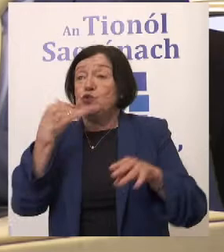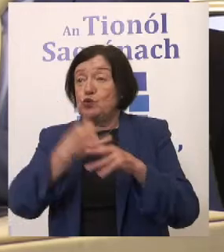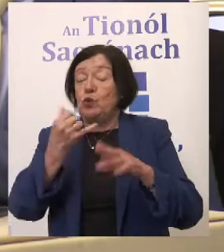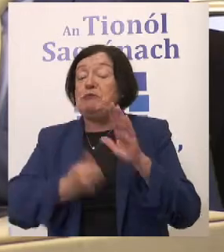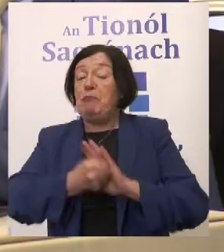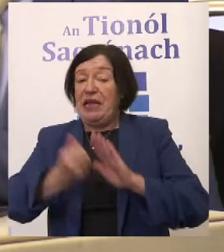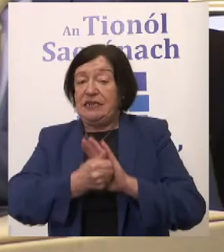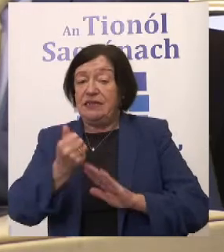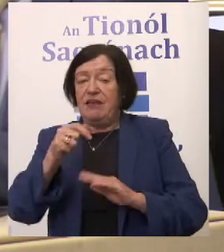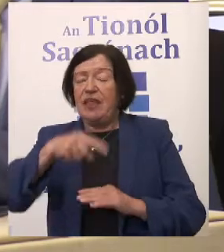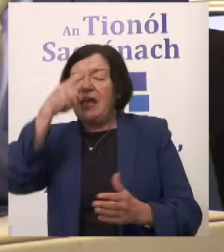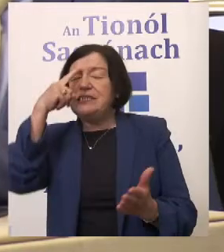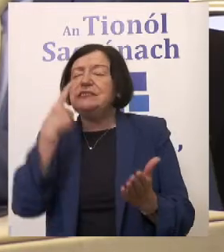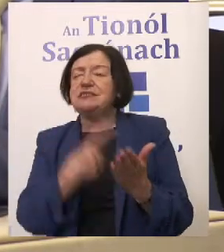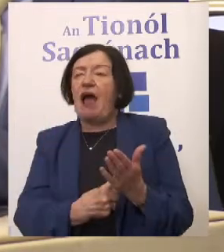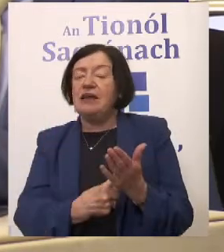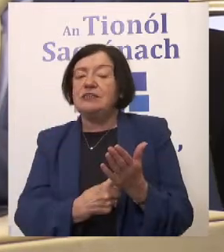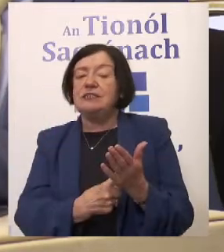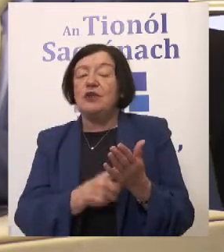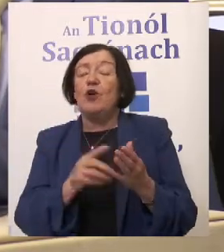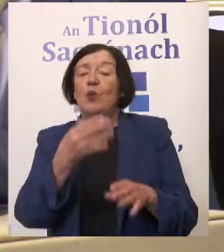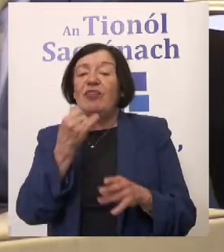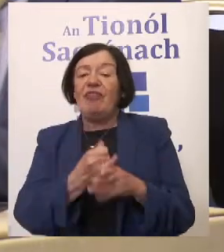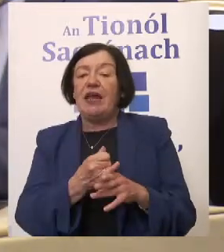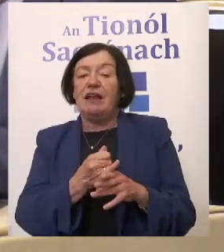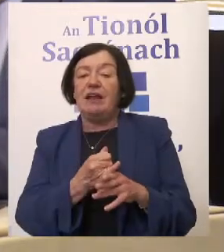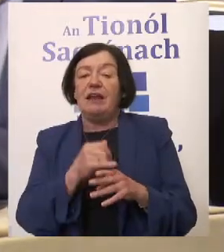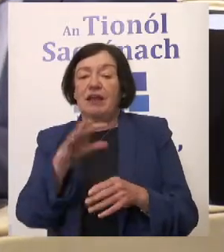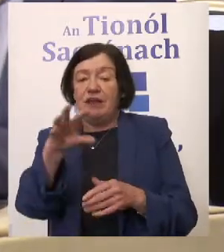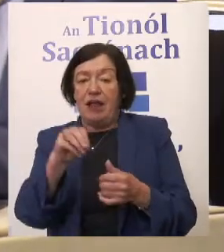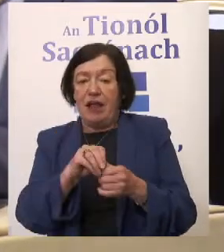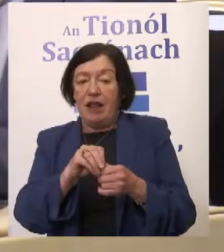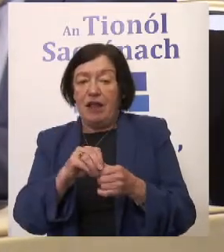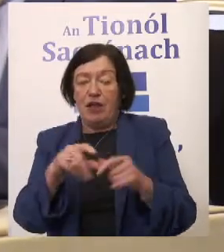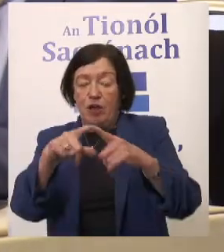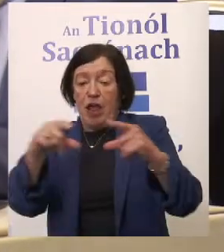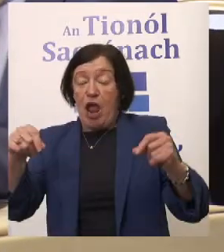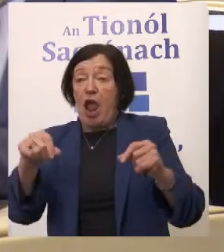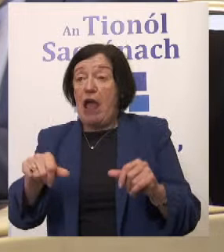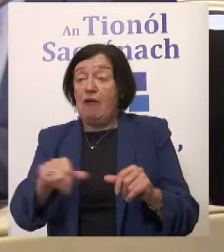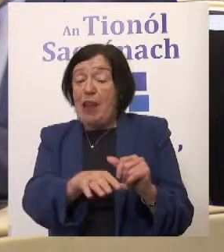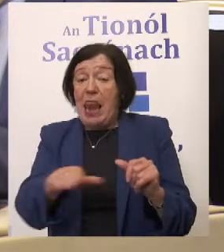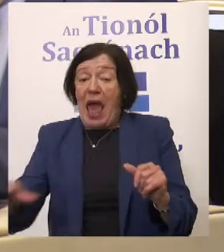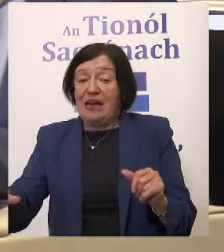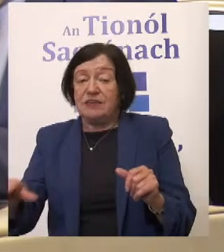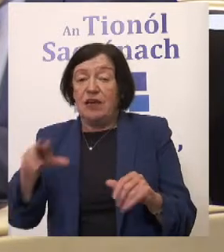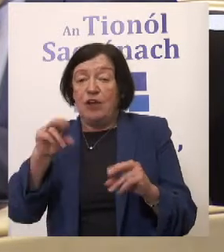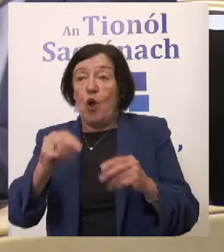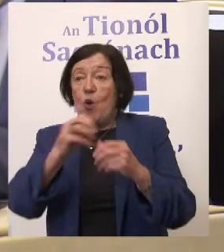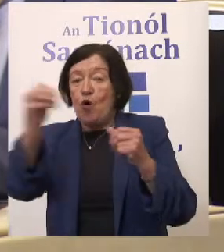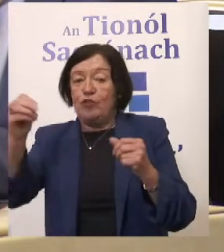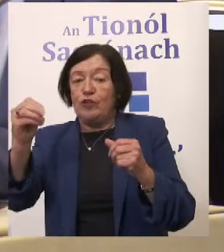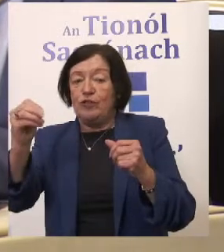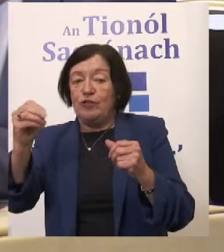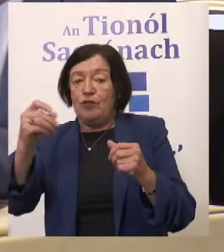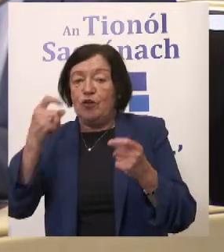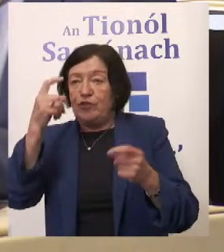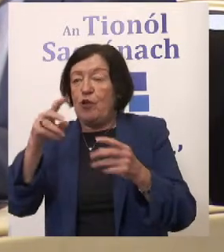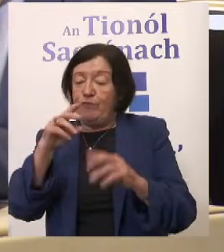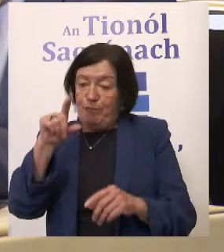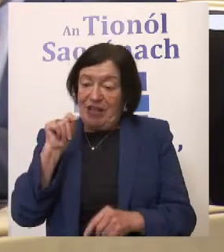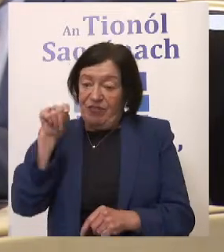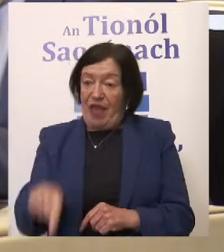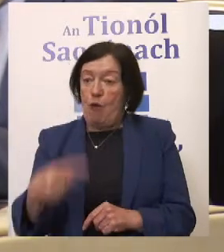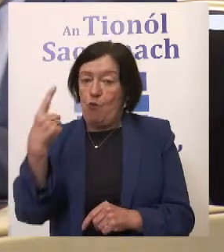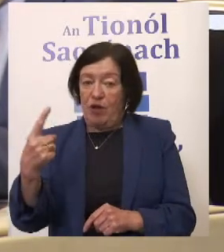built, and they decided it was going to be within a particular triangle of land, and no other site could be considered. Now,